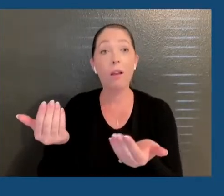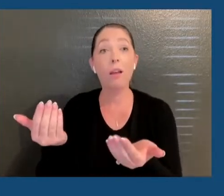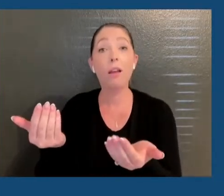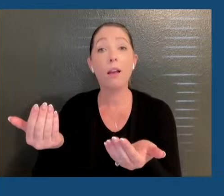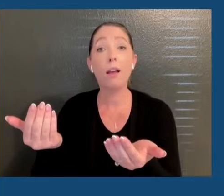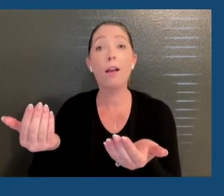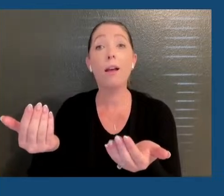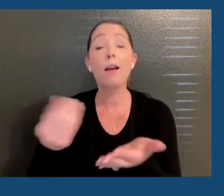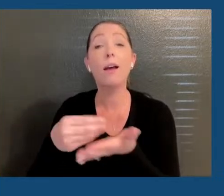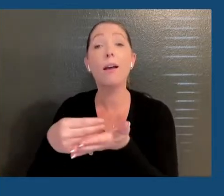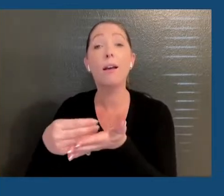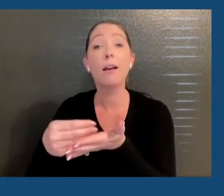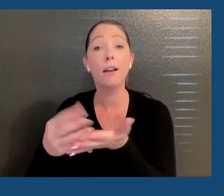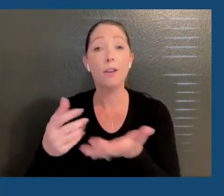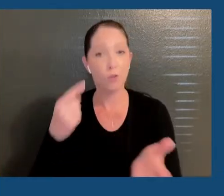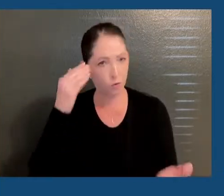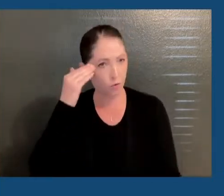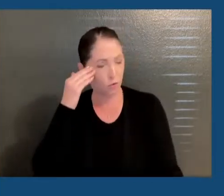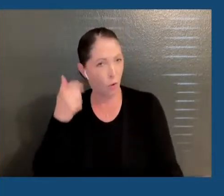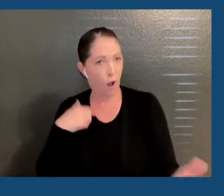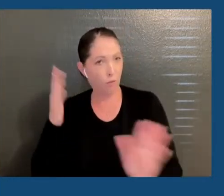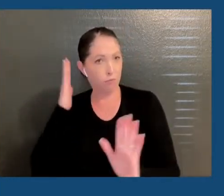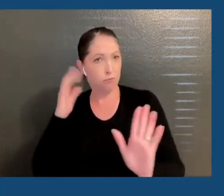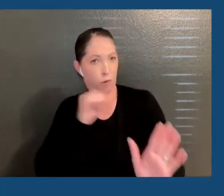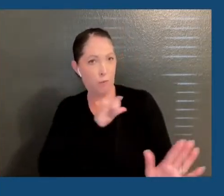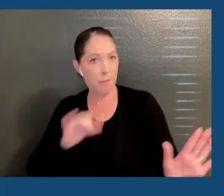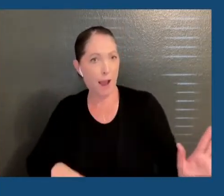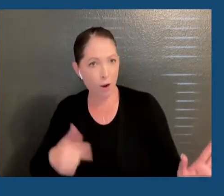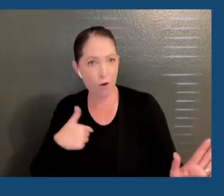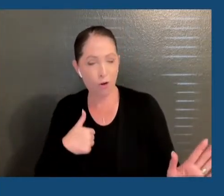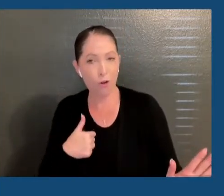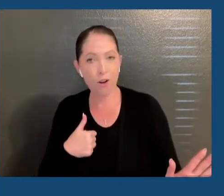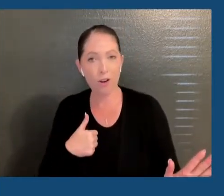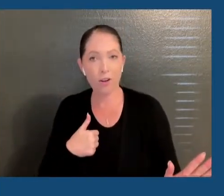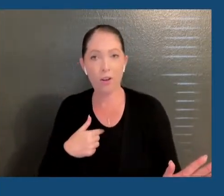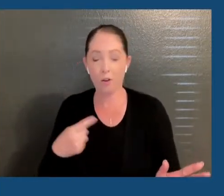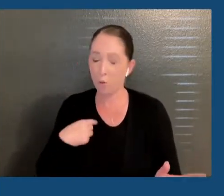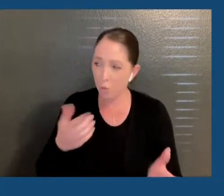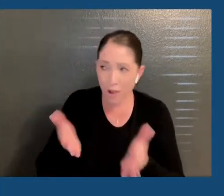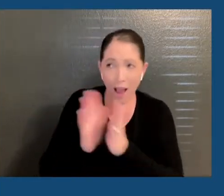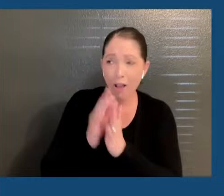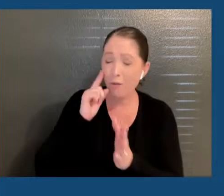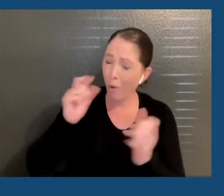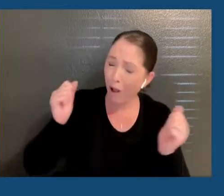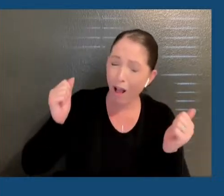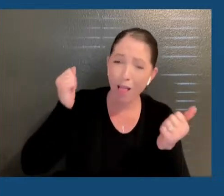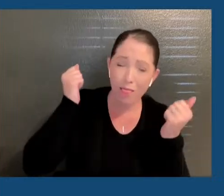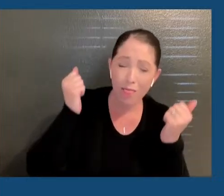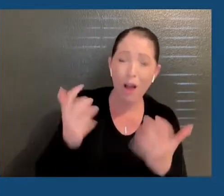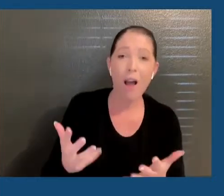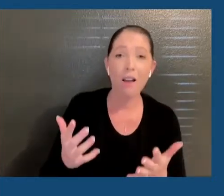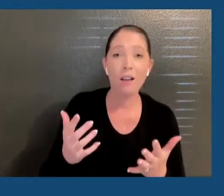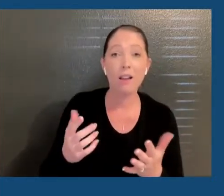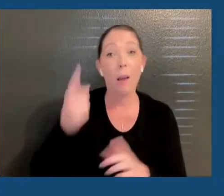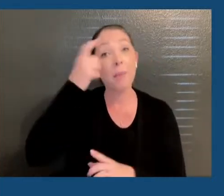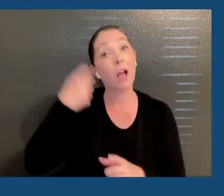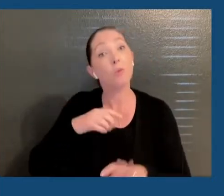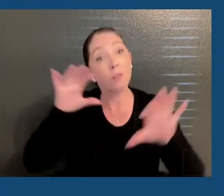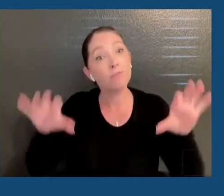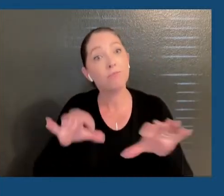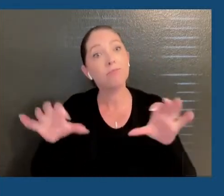you know, I was a former mayor, and as this mayor will attest to, we do ask for a lot because we perform and do a lot of good